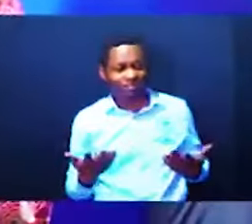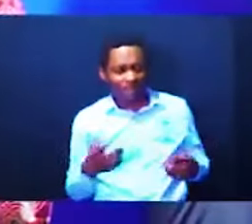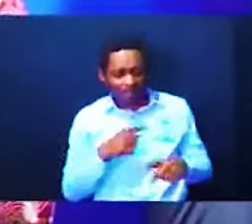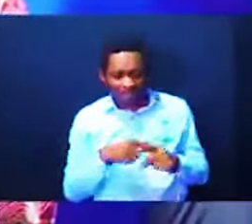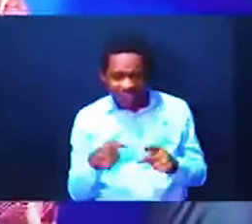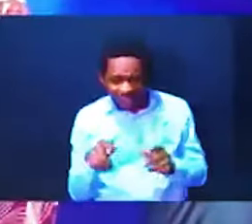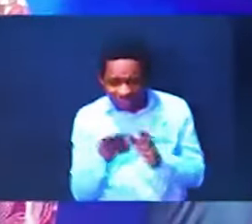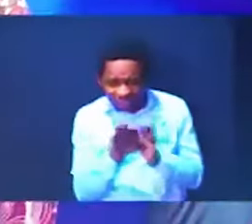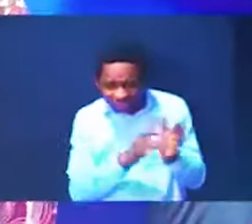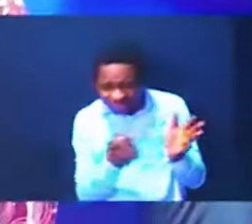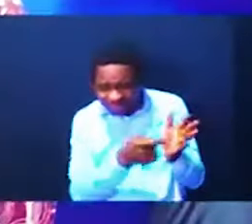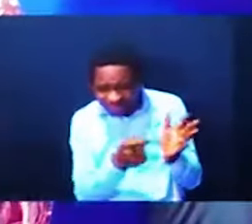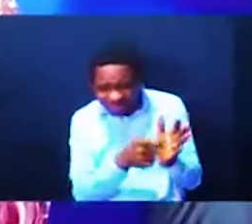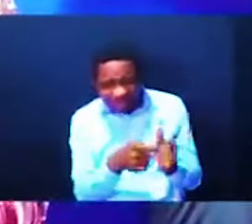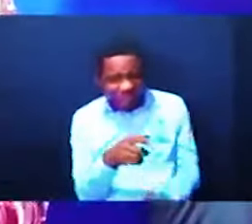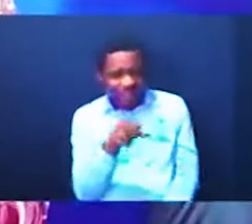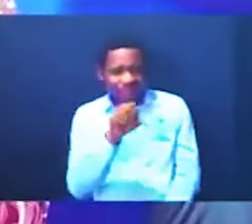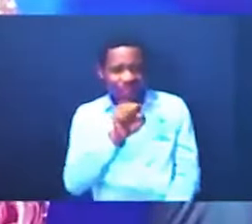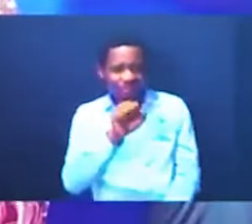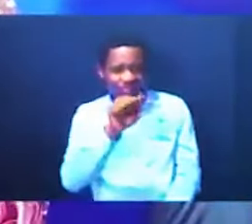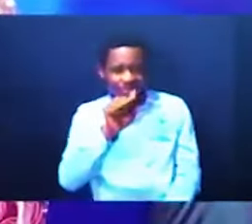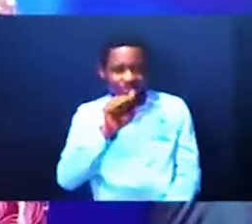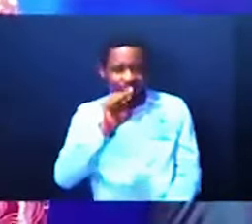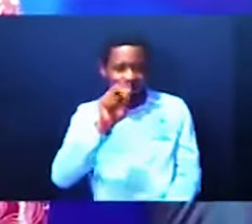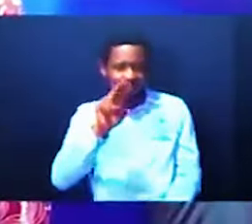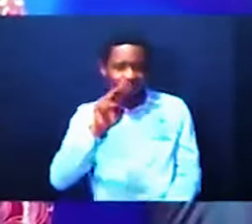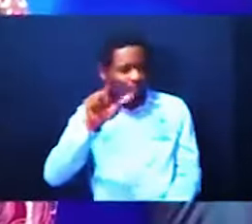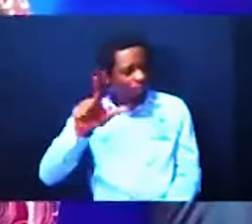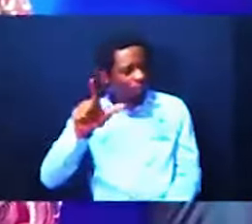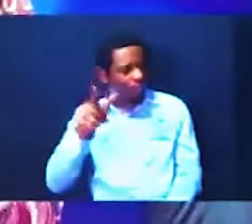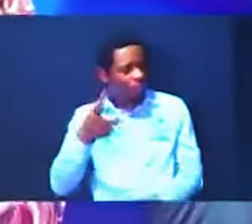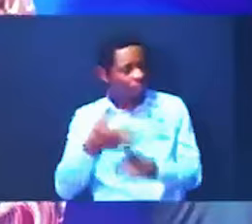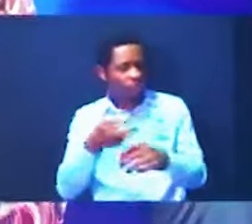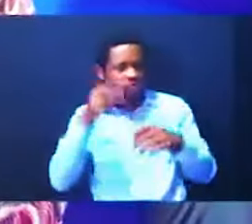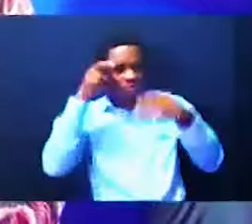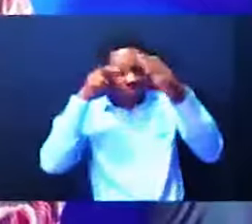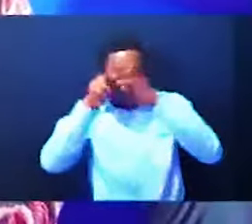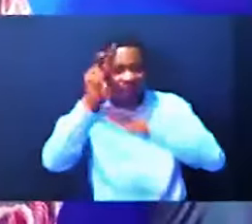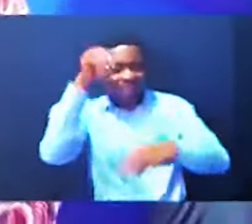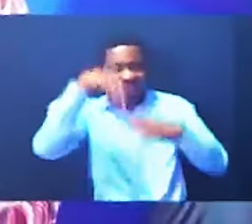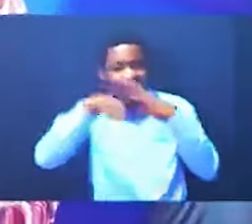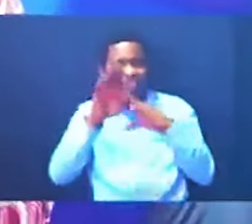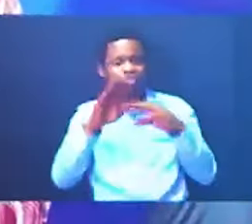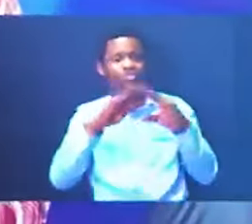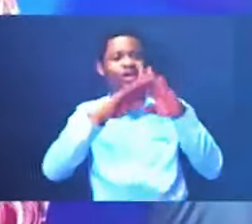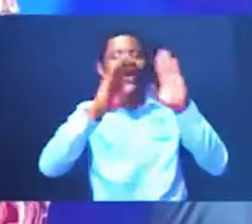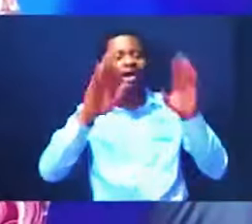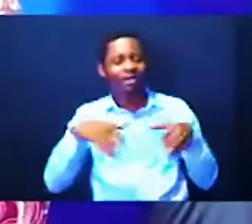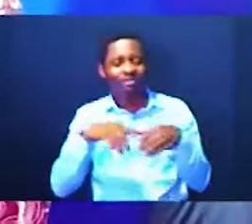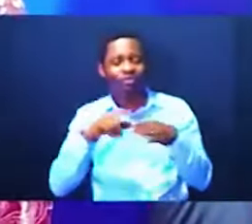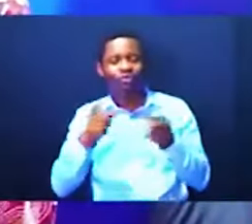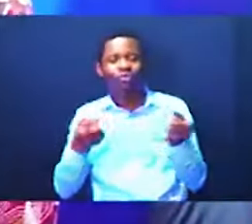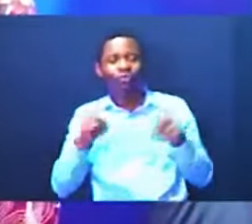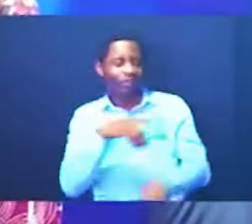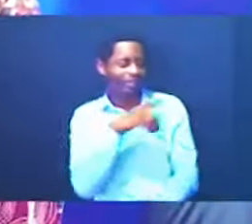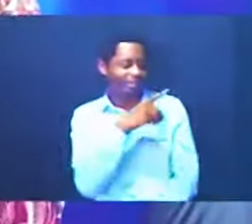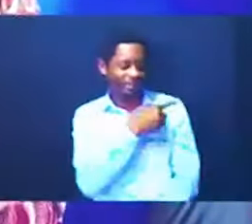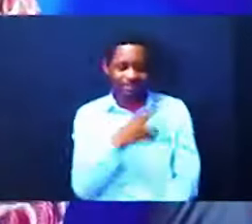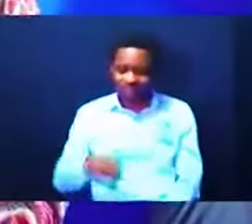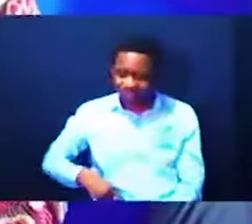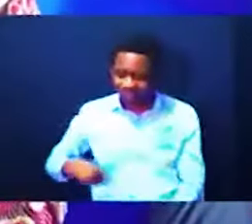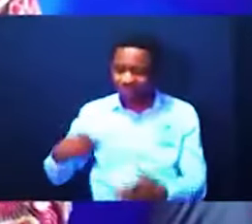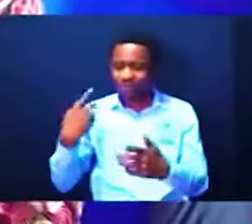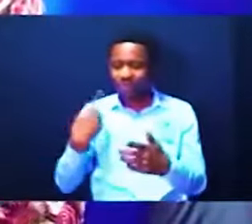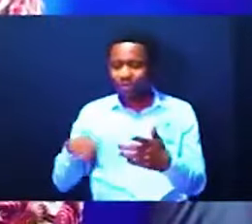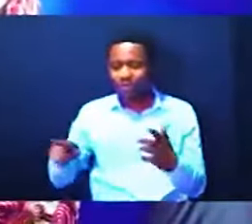where? While David was playing the lyre, and he as he usually did, Saul